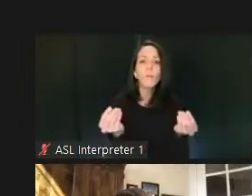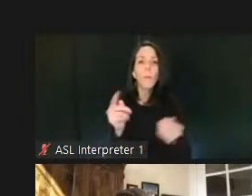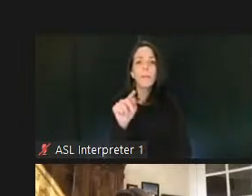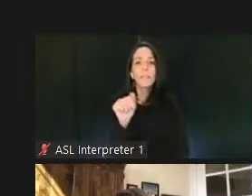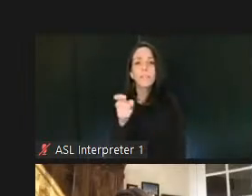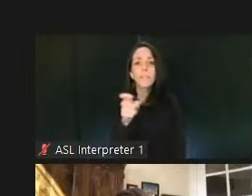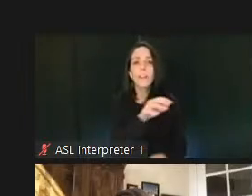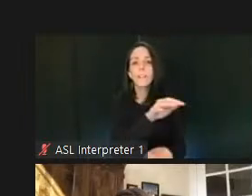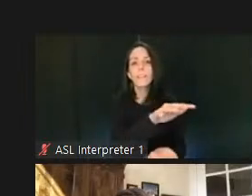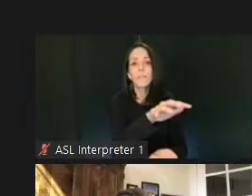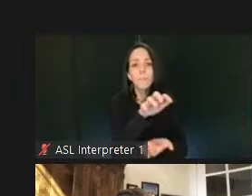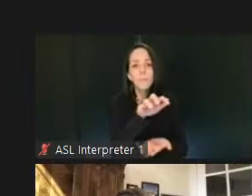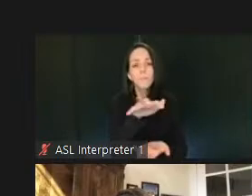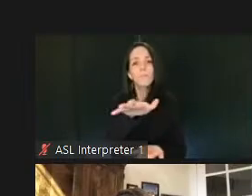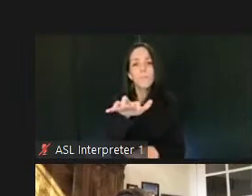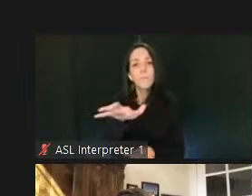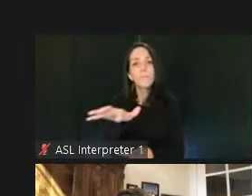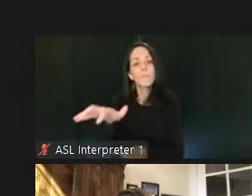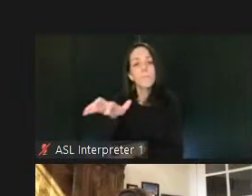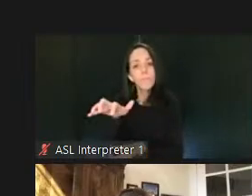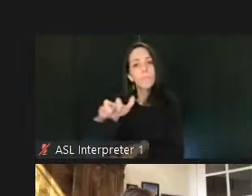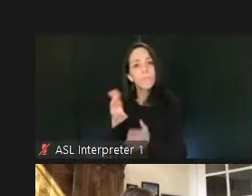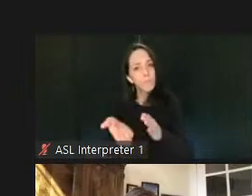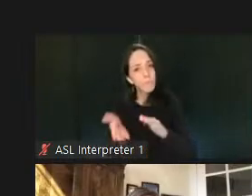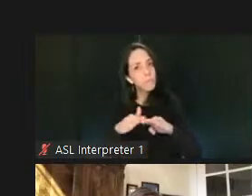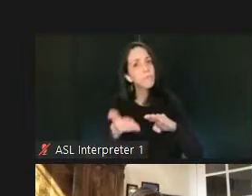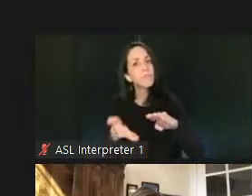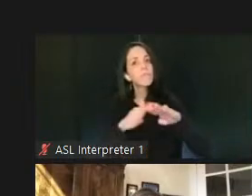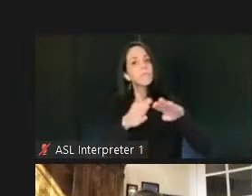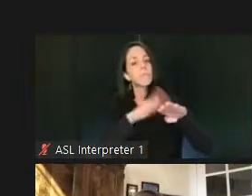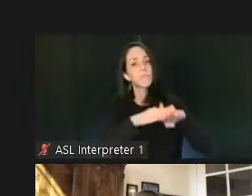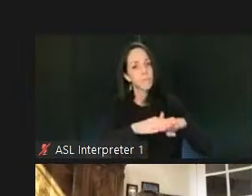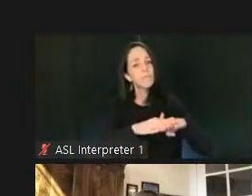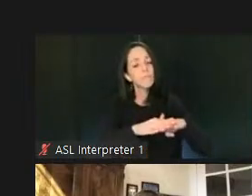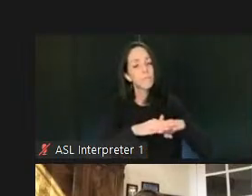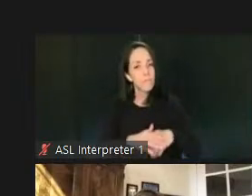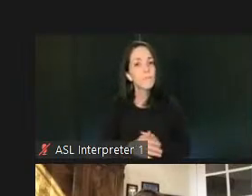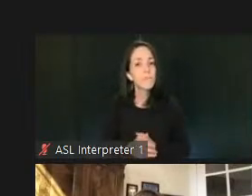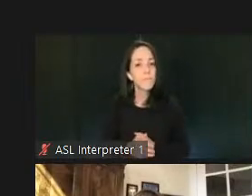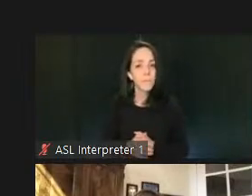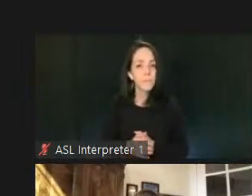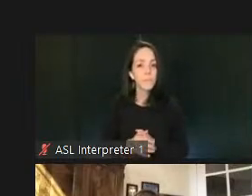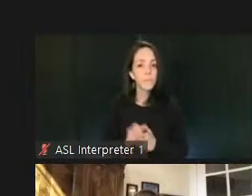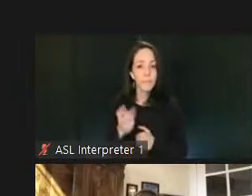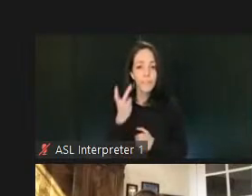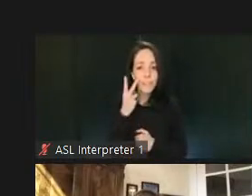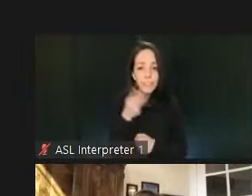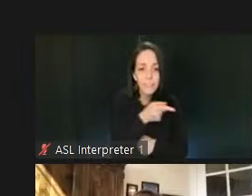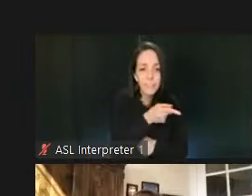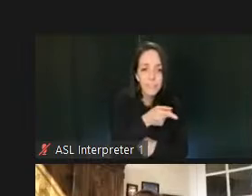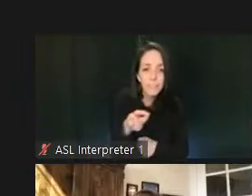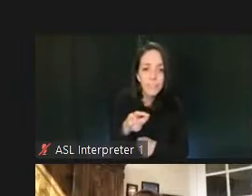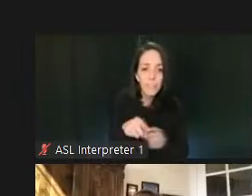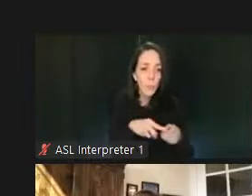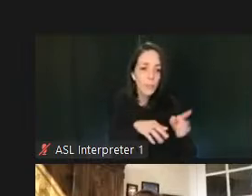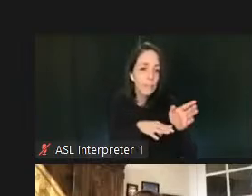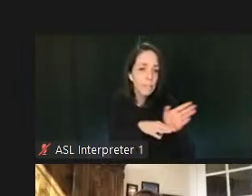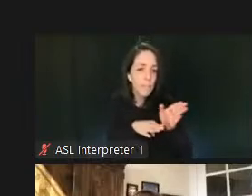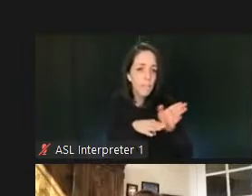generated by the service district has been increasing over time. And you can see as development really took off in